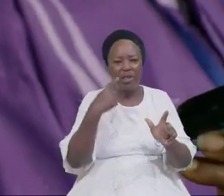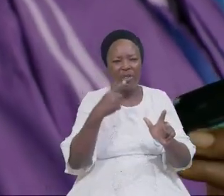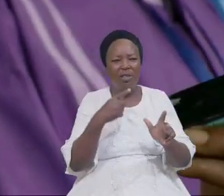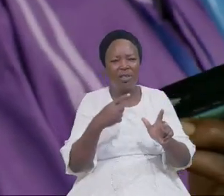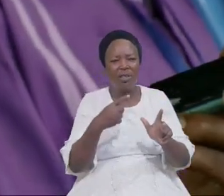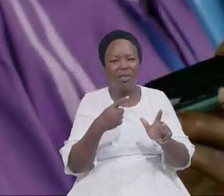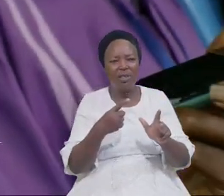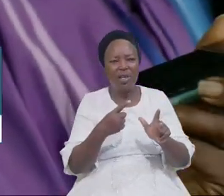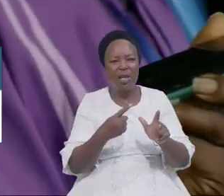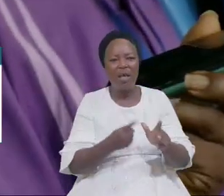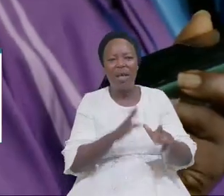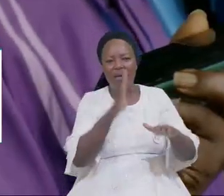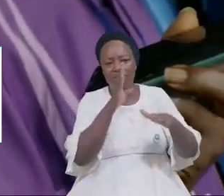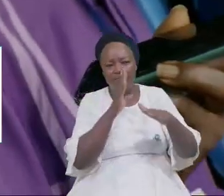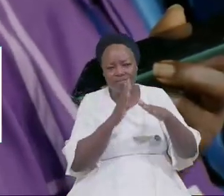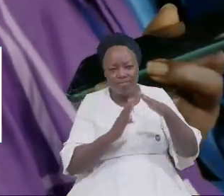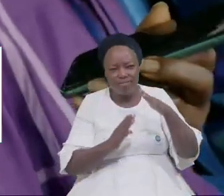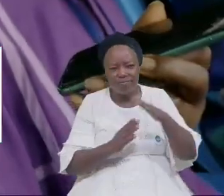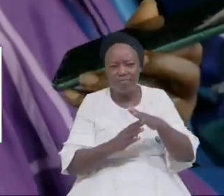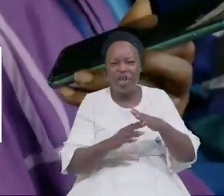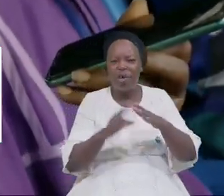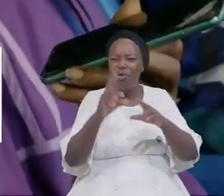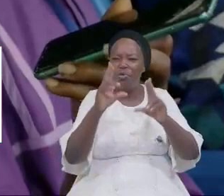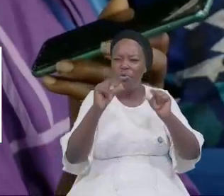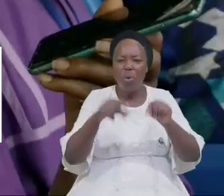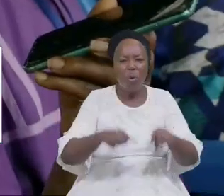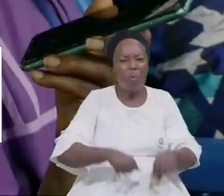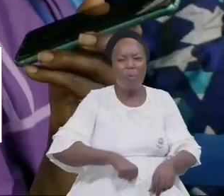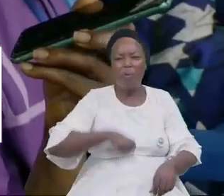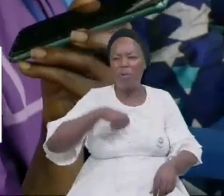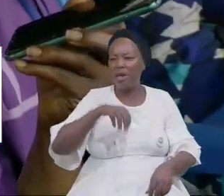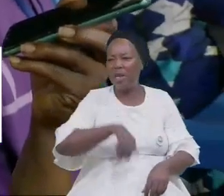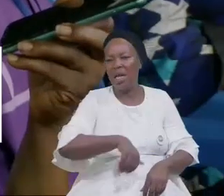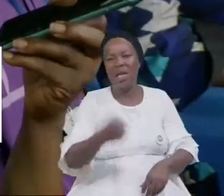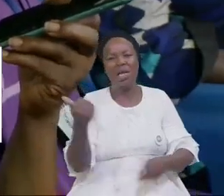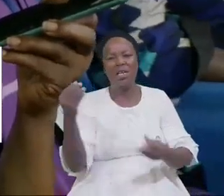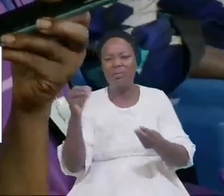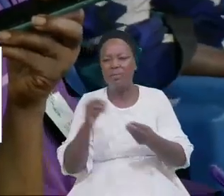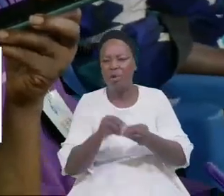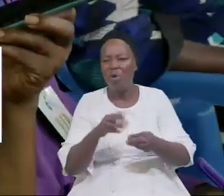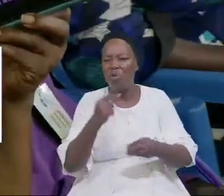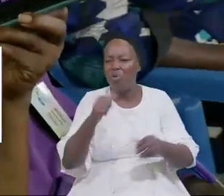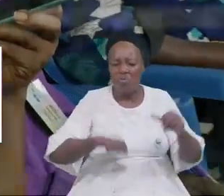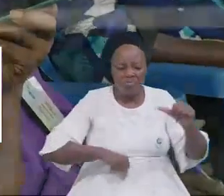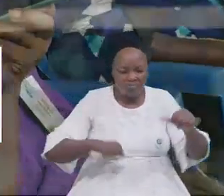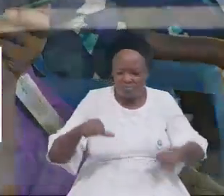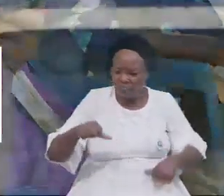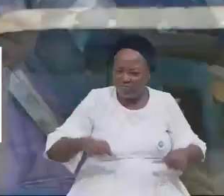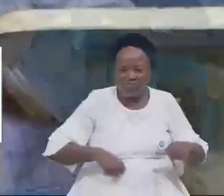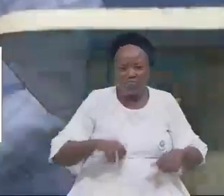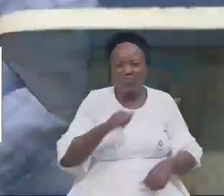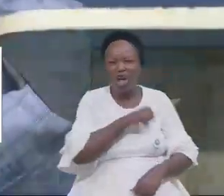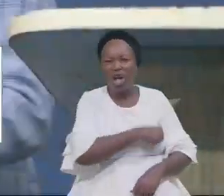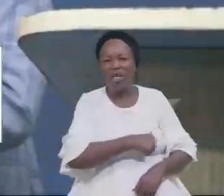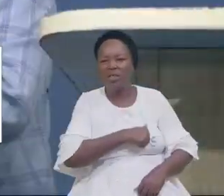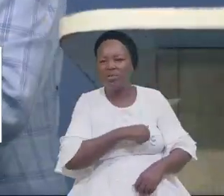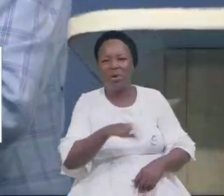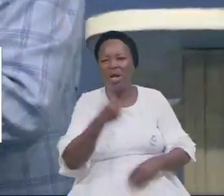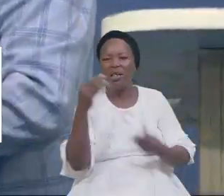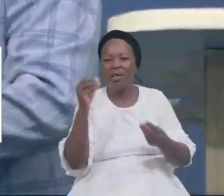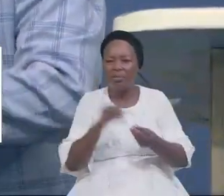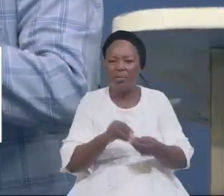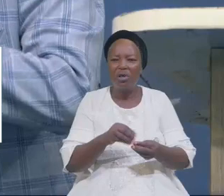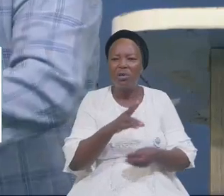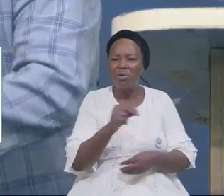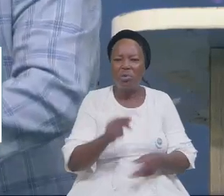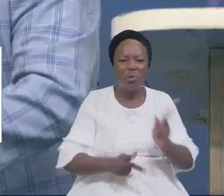meekness, meekness. There's no pride anymore. There's no bossy attitude anymore. And there is no kind